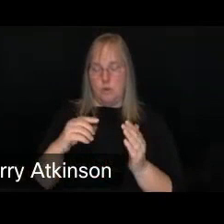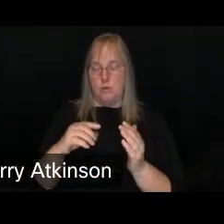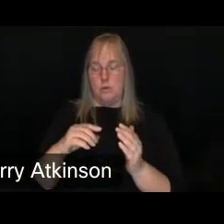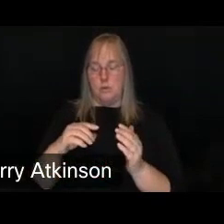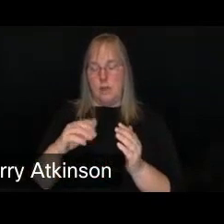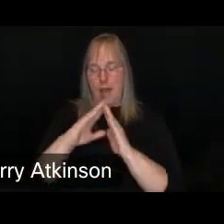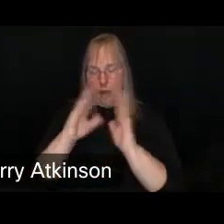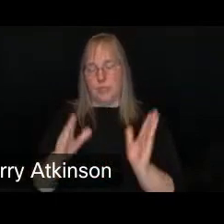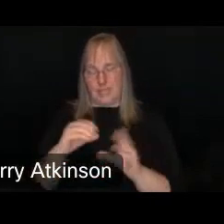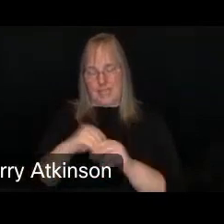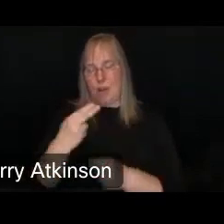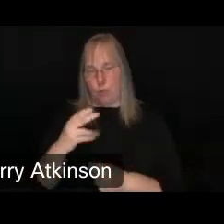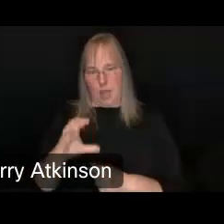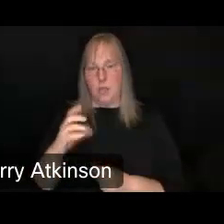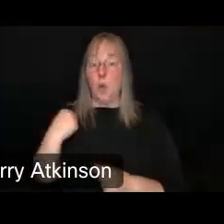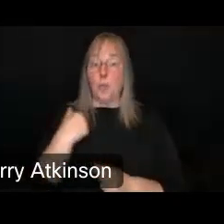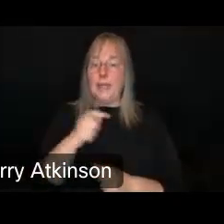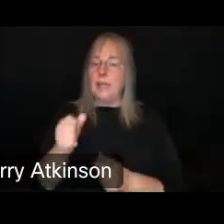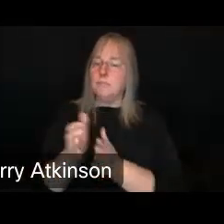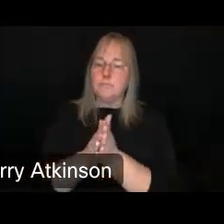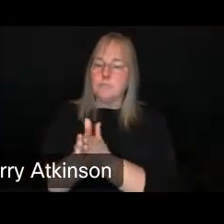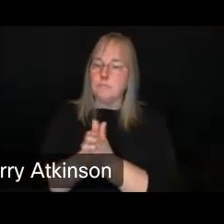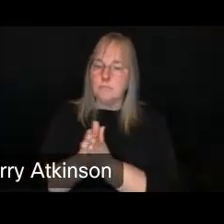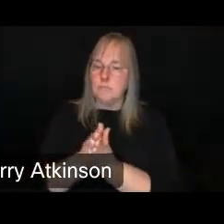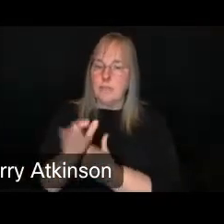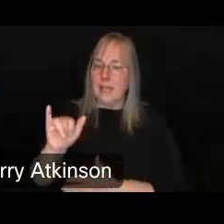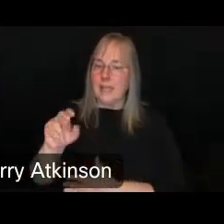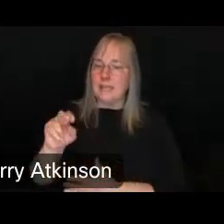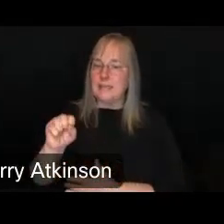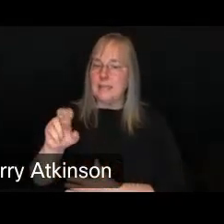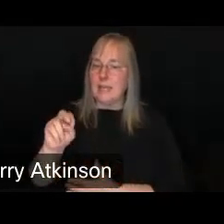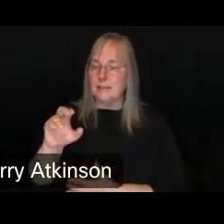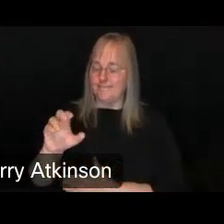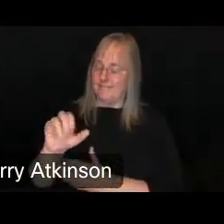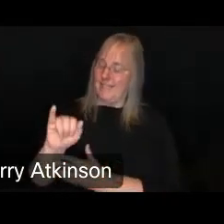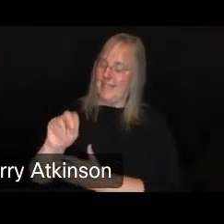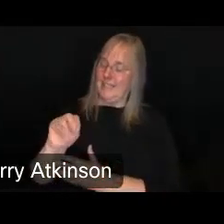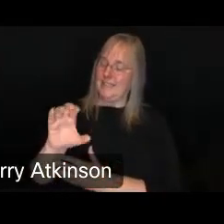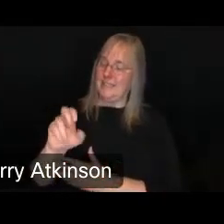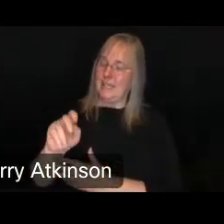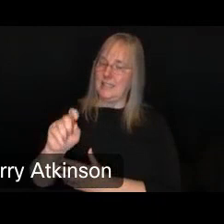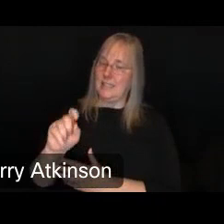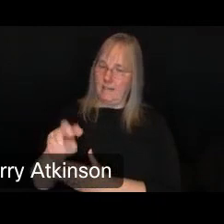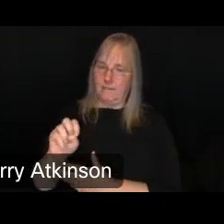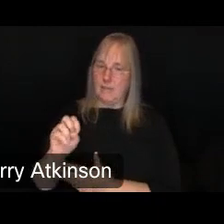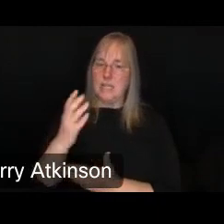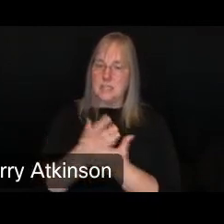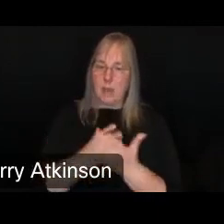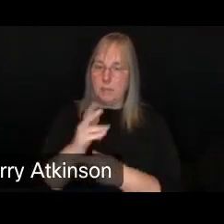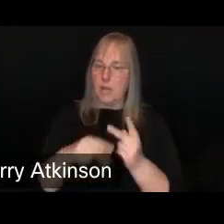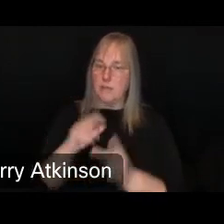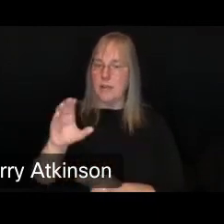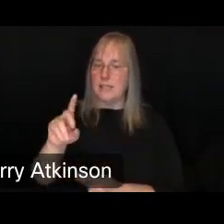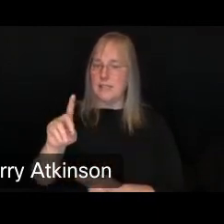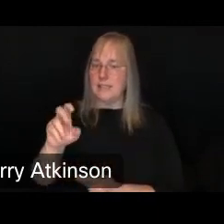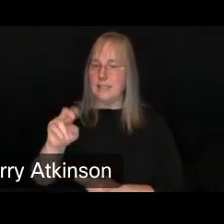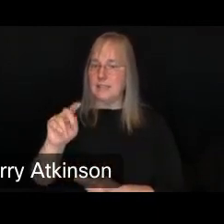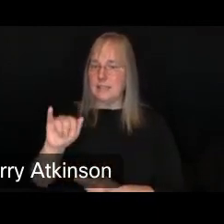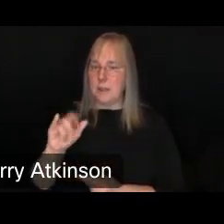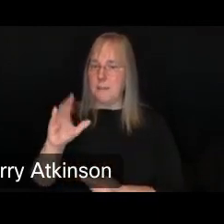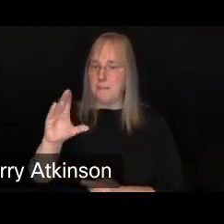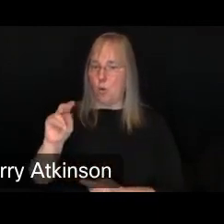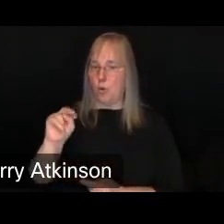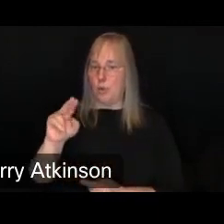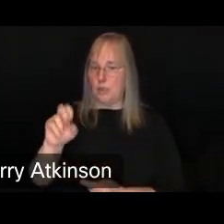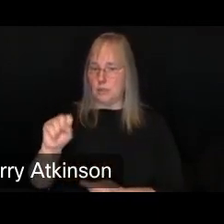need some kind of incentive. There should be an incentive or some sort of density bonus that's given to developers who go above and beyond the